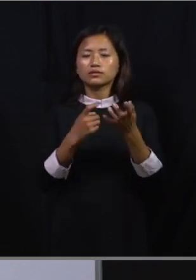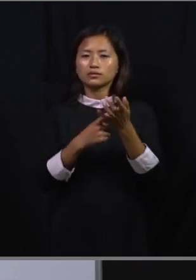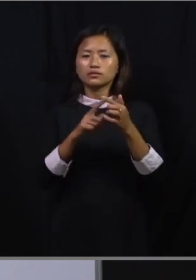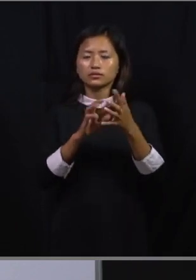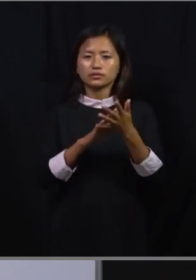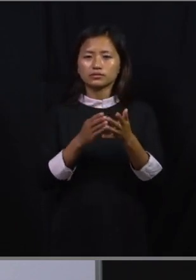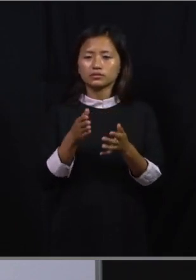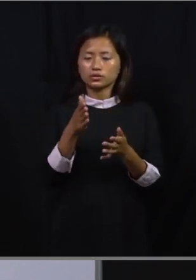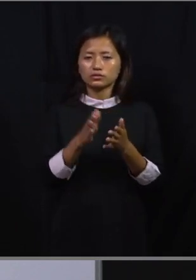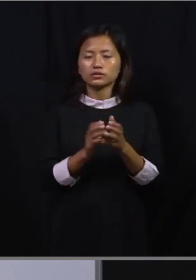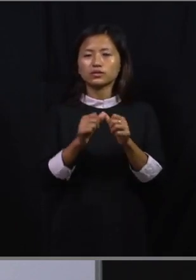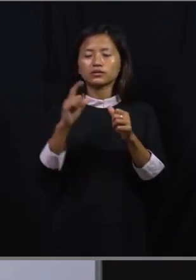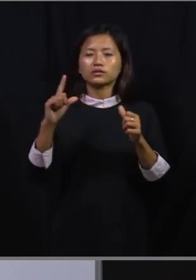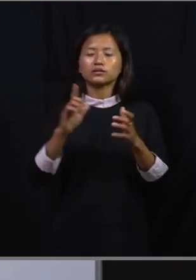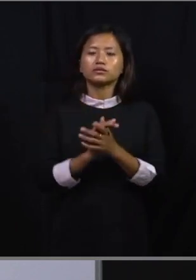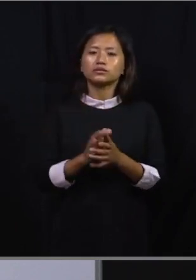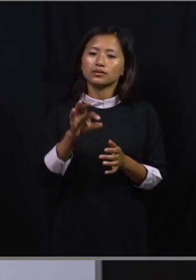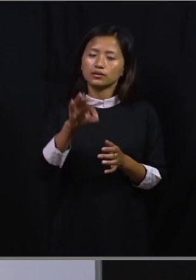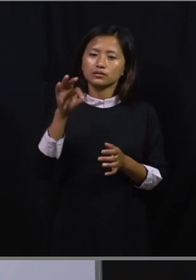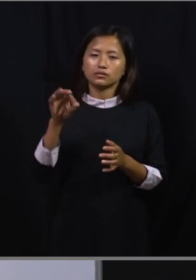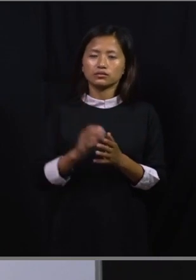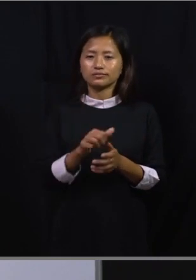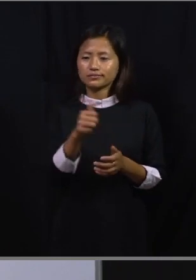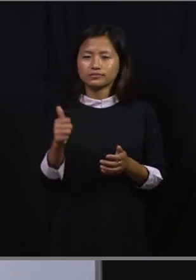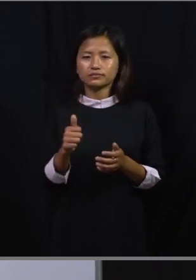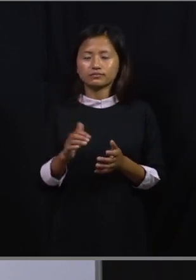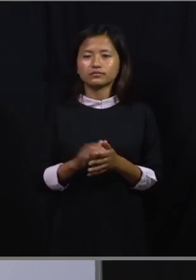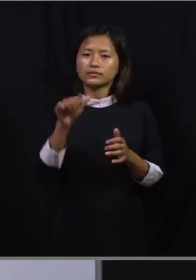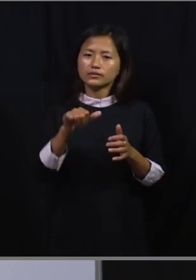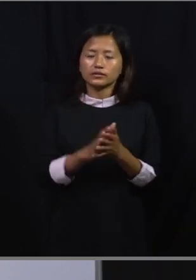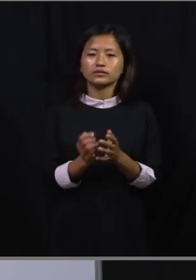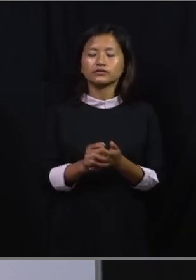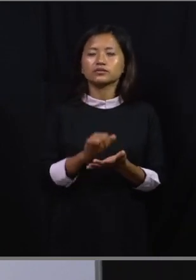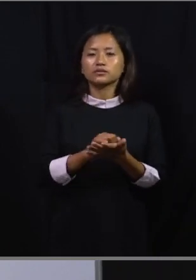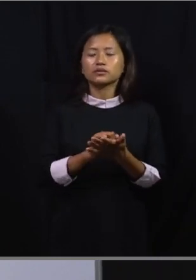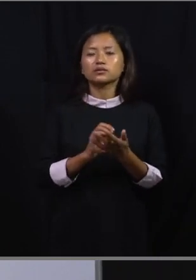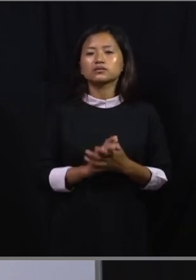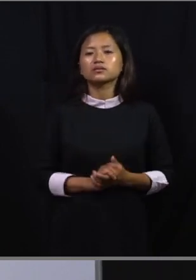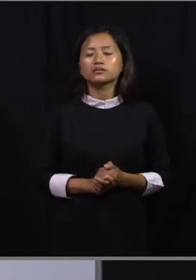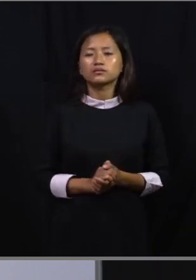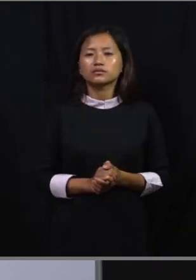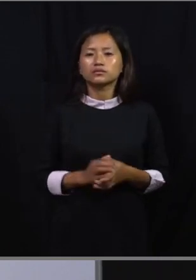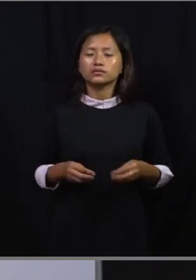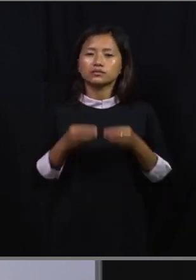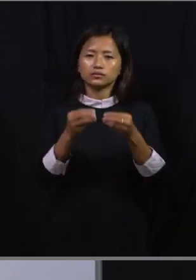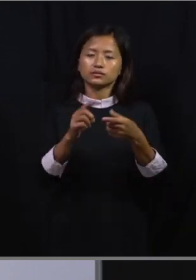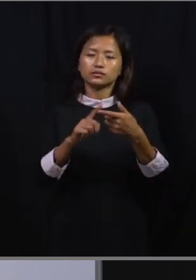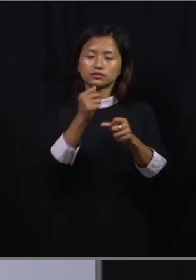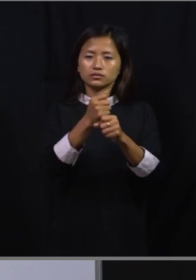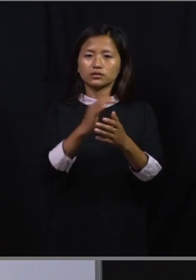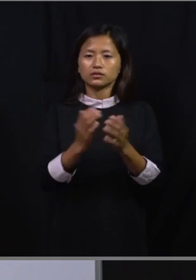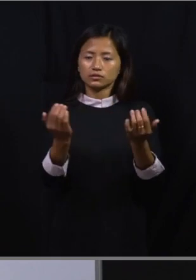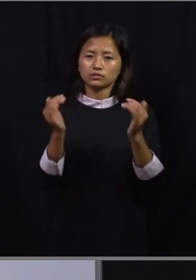relevance of the non-alignment movement. You can choose any of these, okay? It's not relevant or relevant, and you have to give examples to